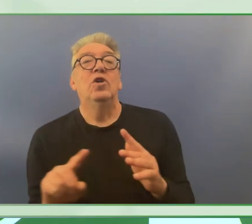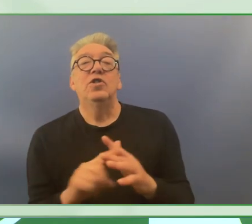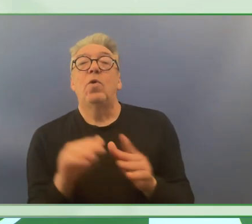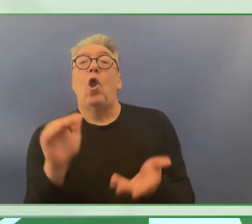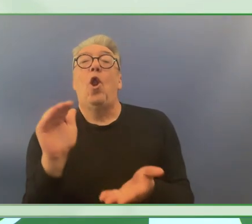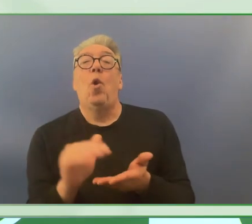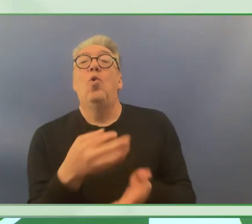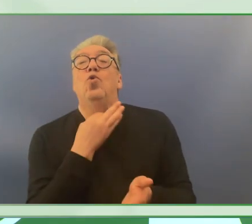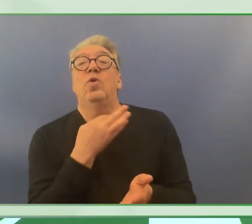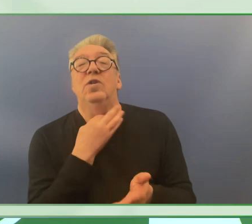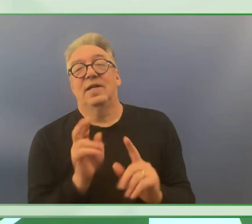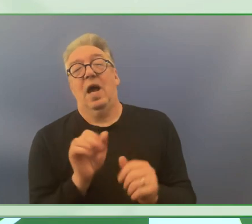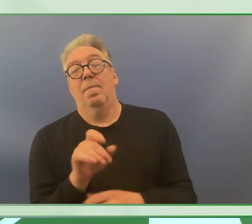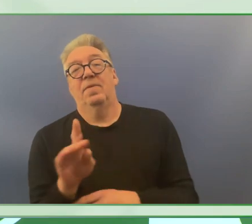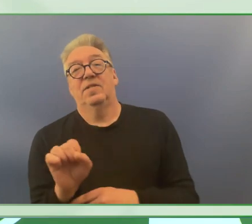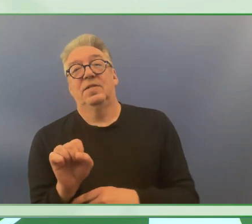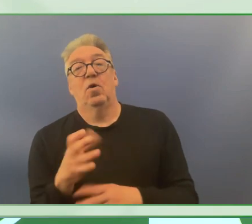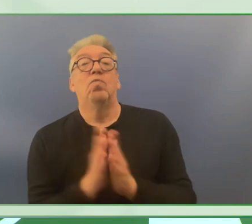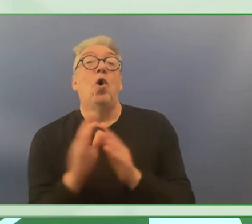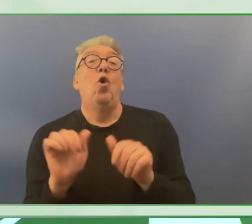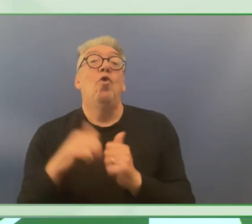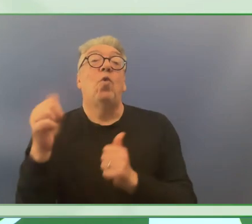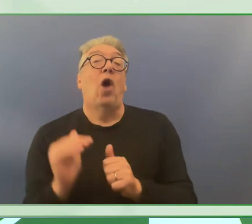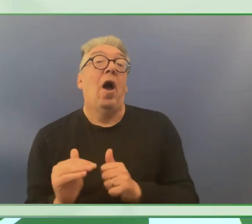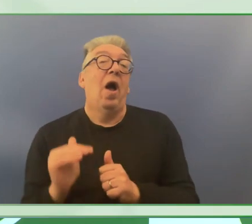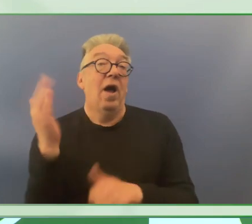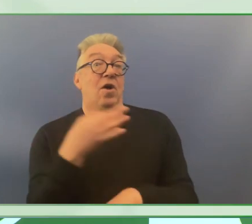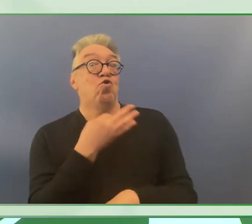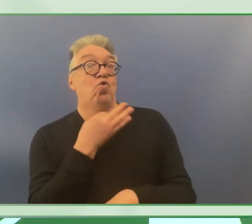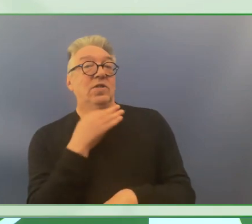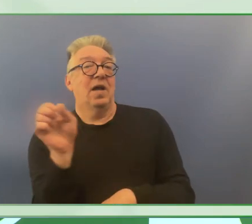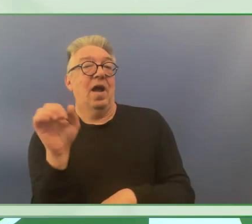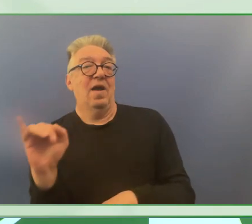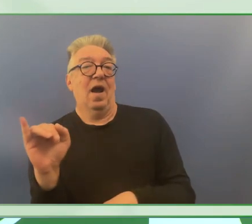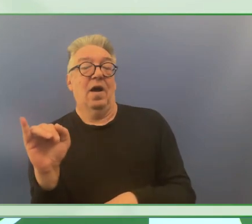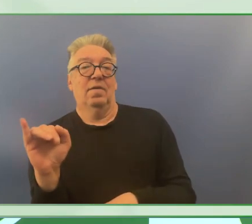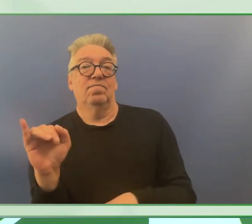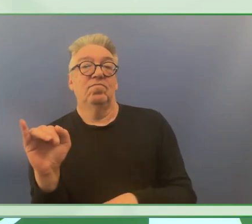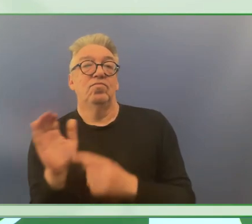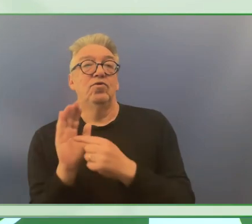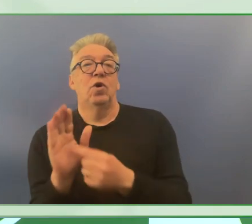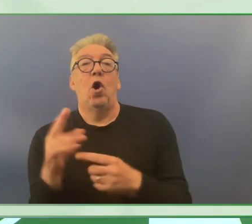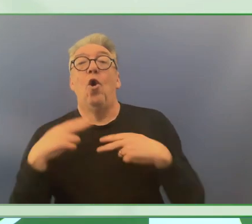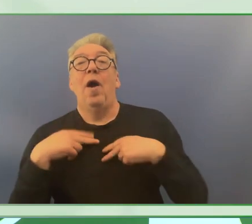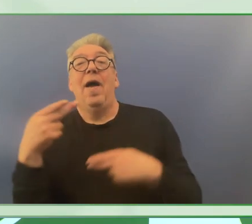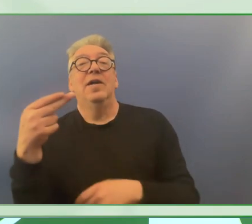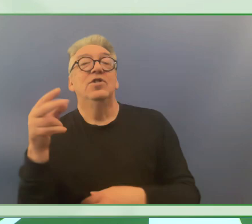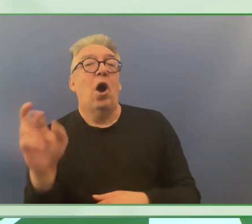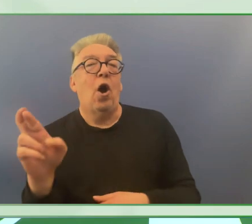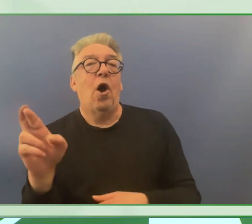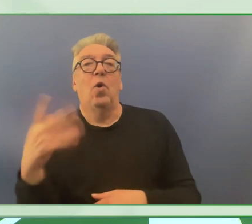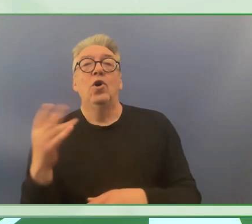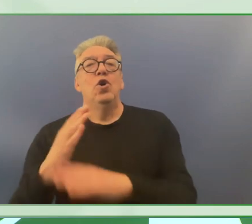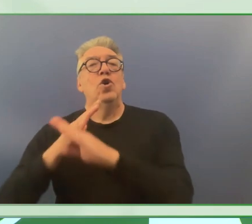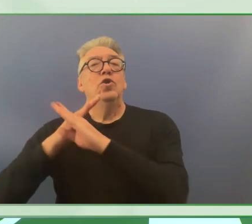possible, also avoid high-risk AI. These are things which are falling into the area of human resources or security-relevant things